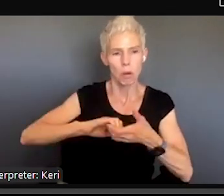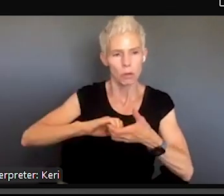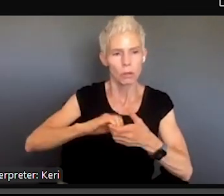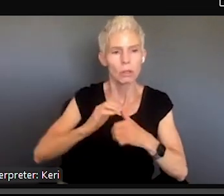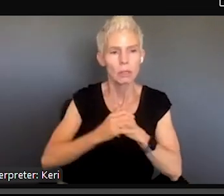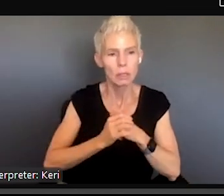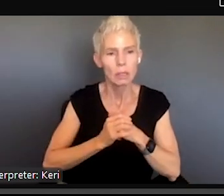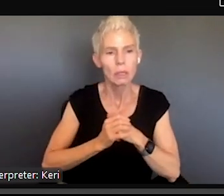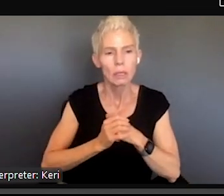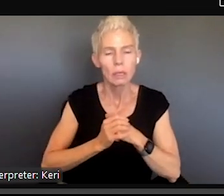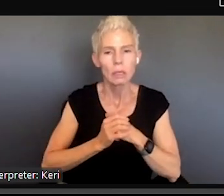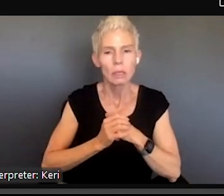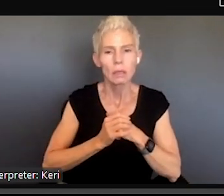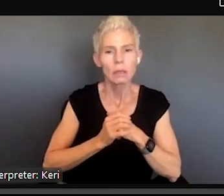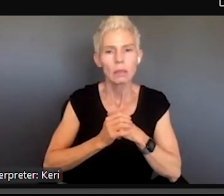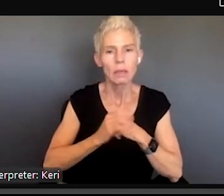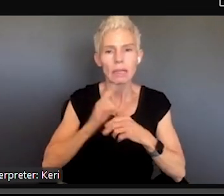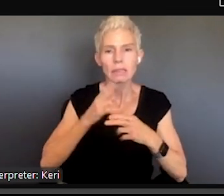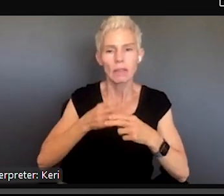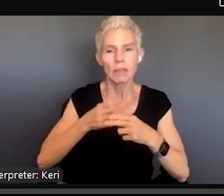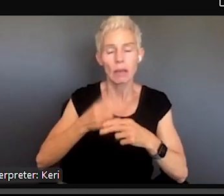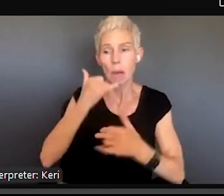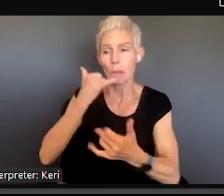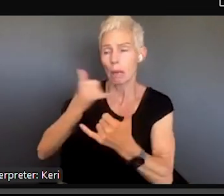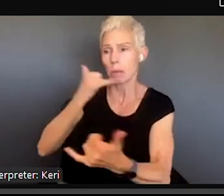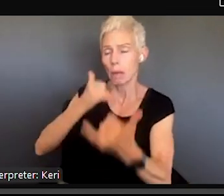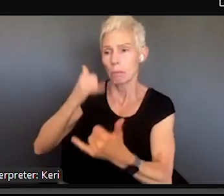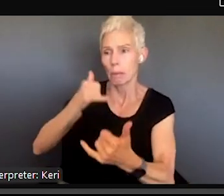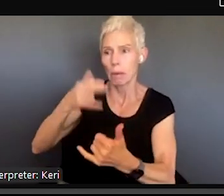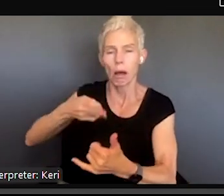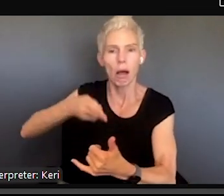Um, their call volume is high. You're going to see